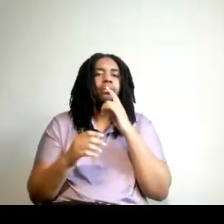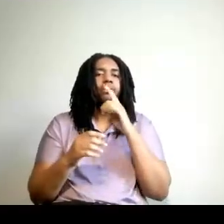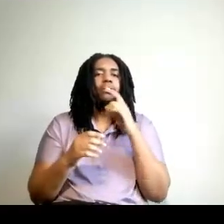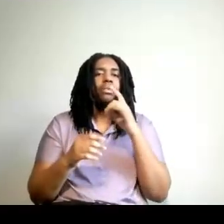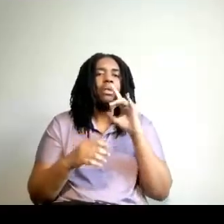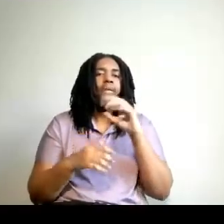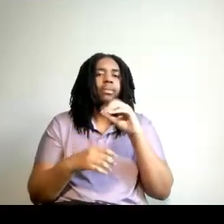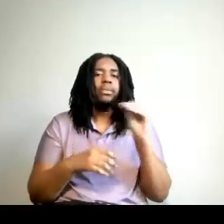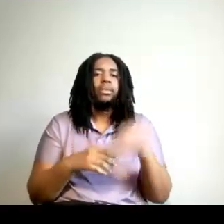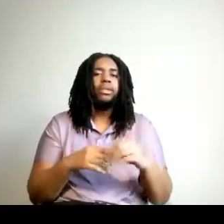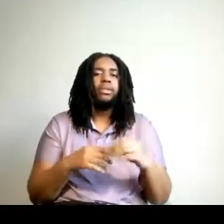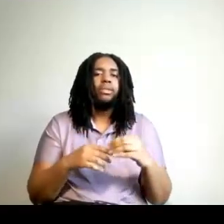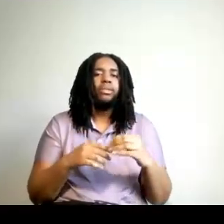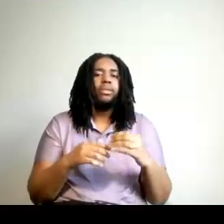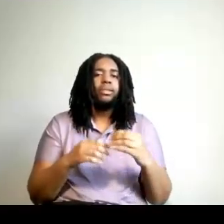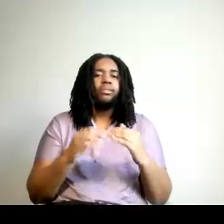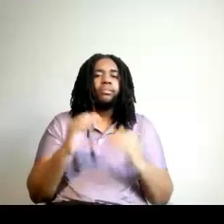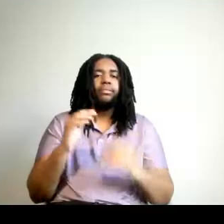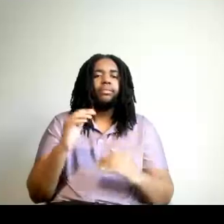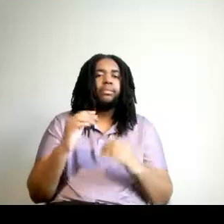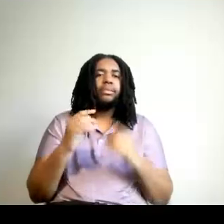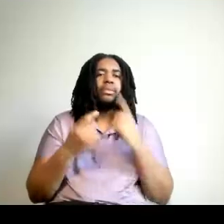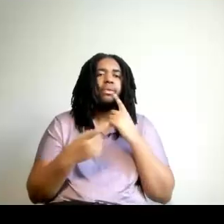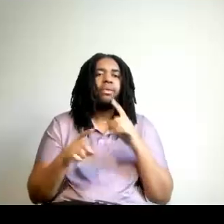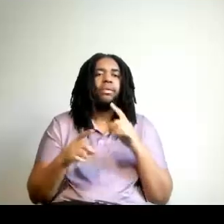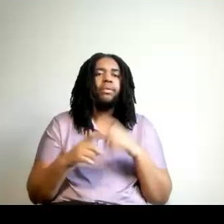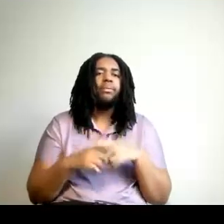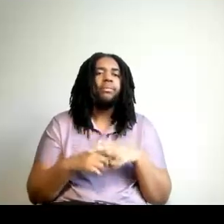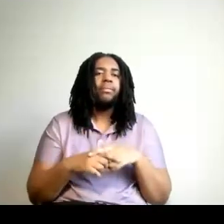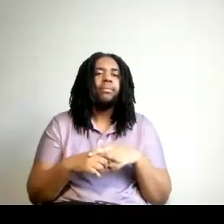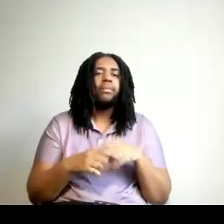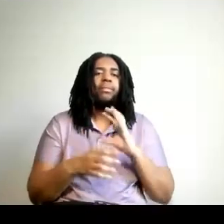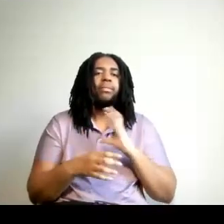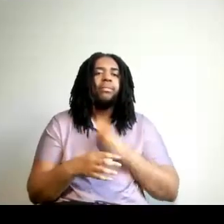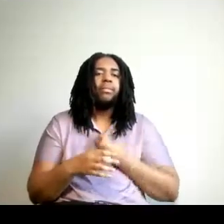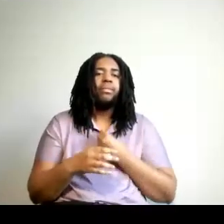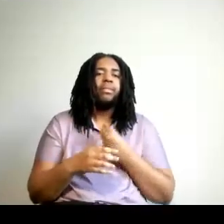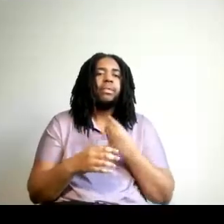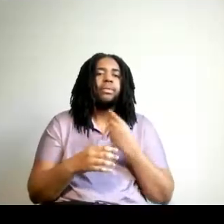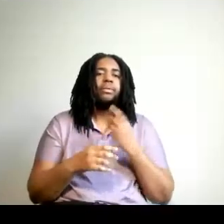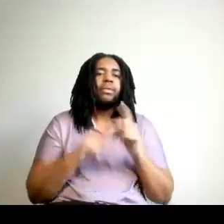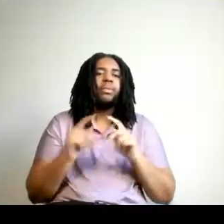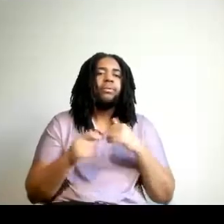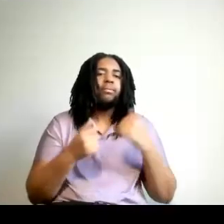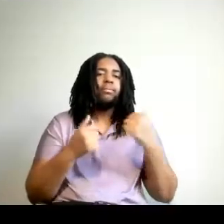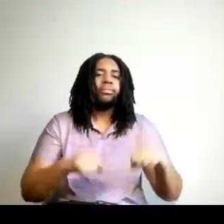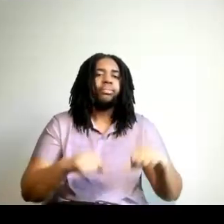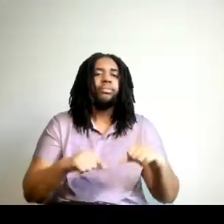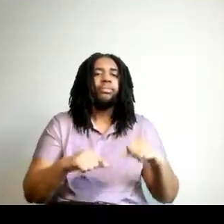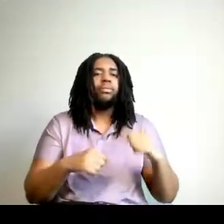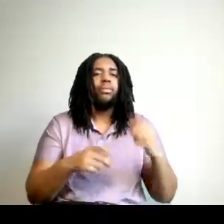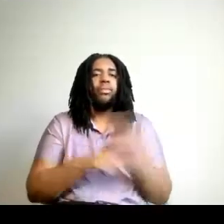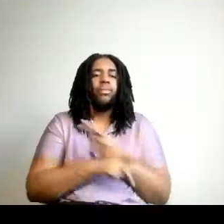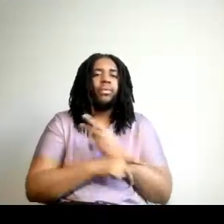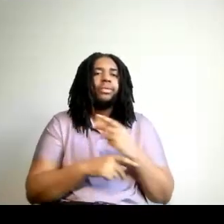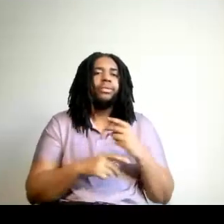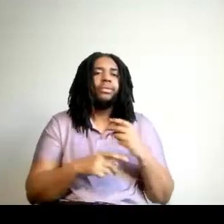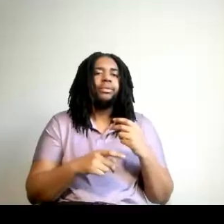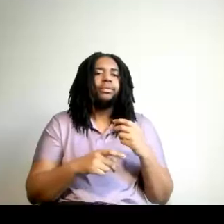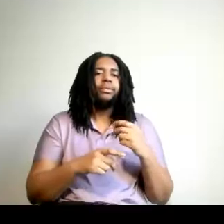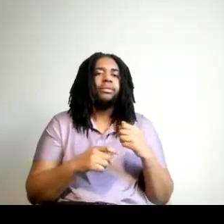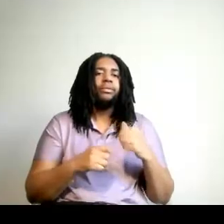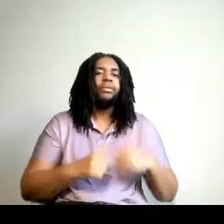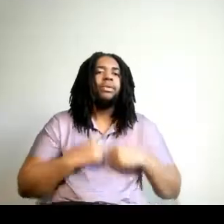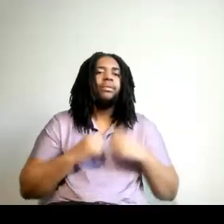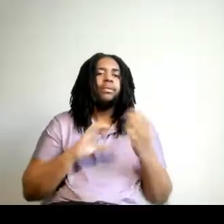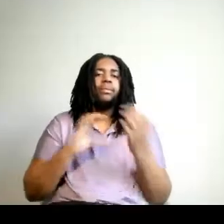disparity, with the trans population having a worse survival with breast cancer compared to the cisgender